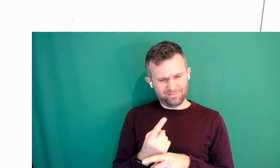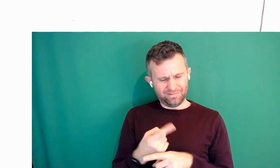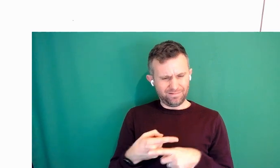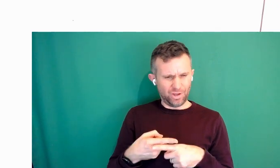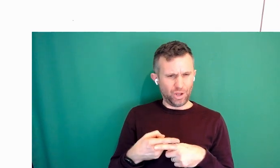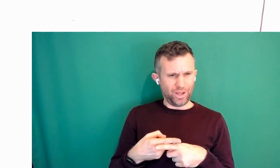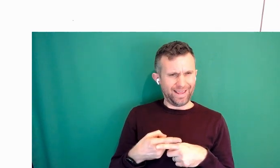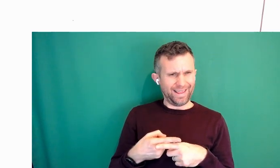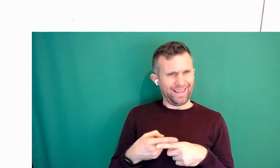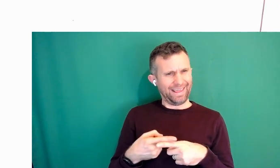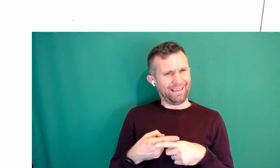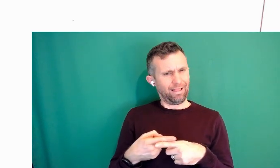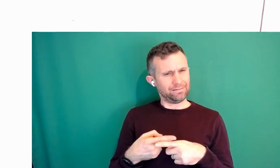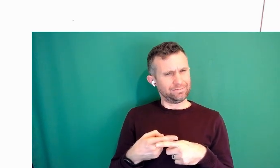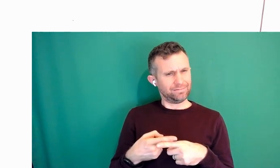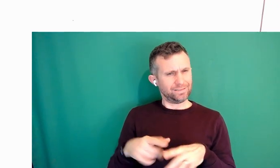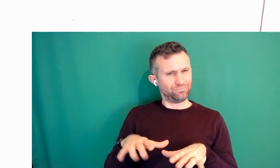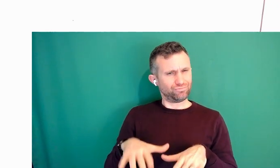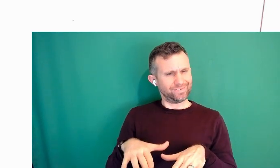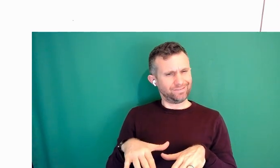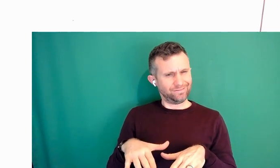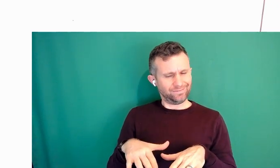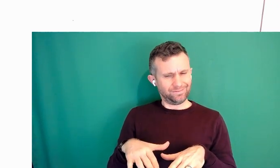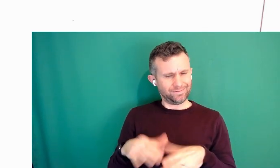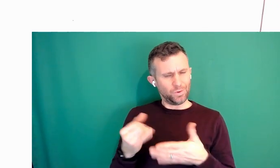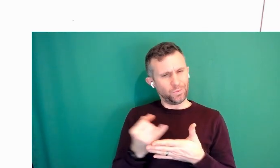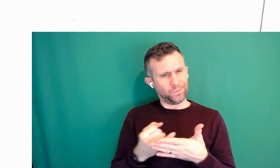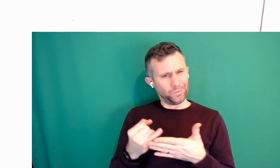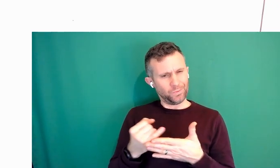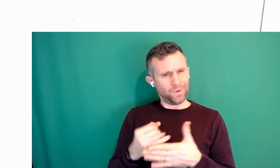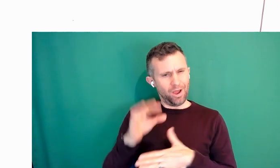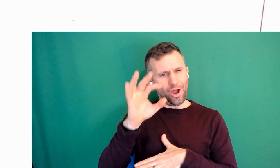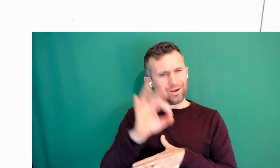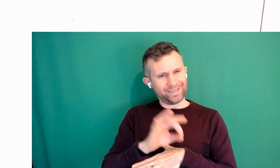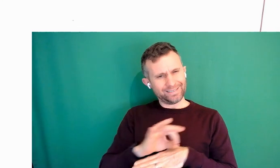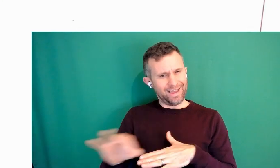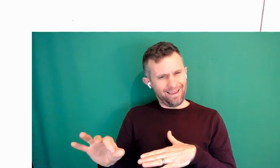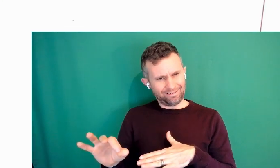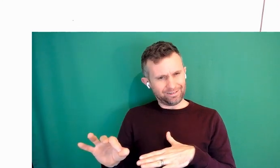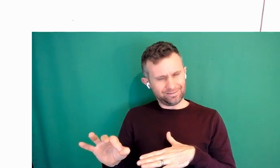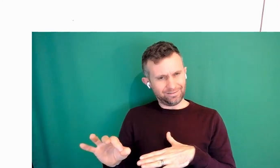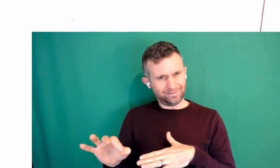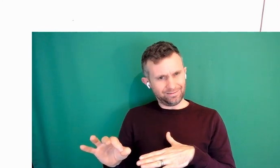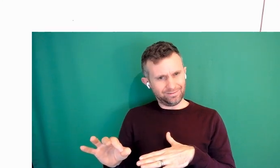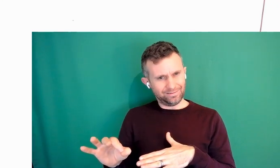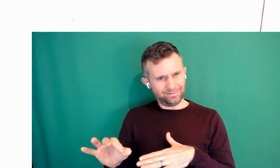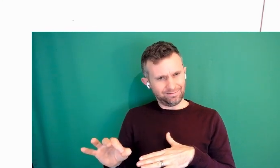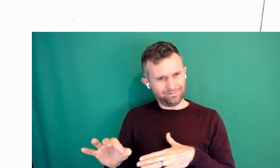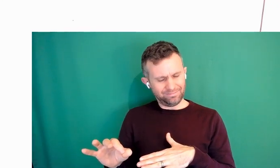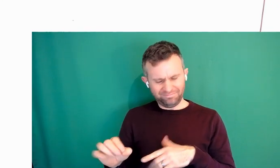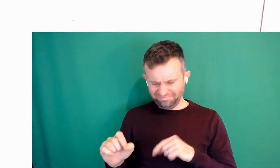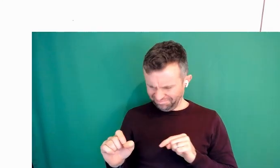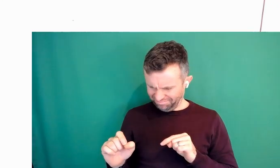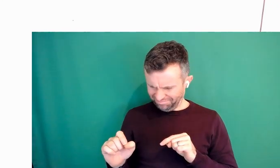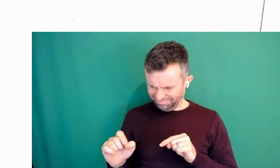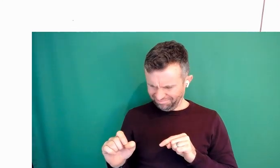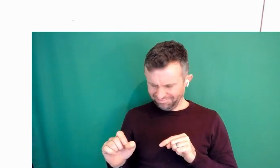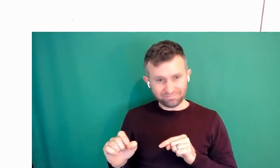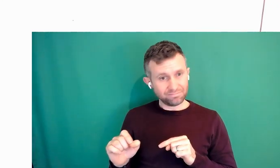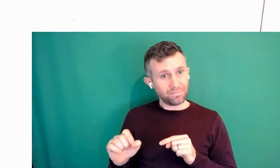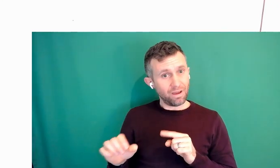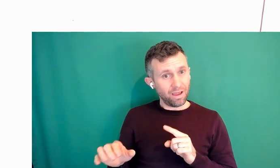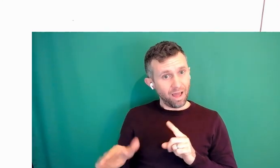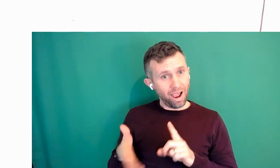is the present taste, such follies will not pass for wisdom. The public laugh at